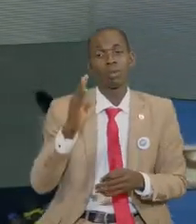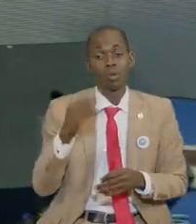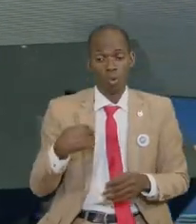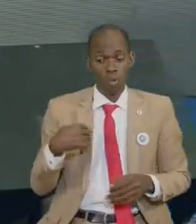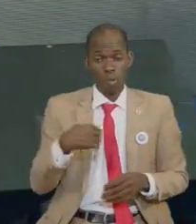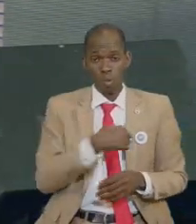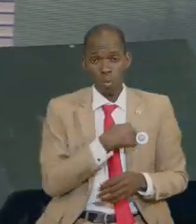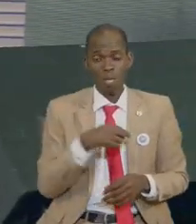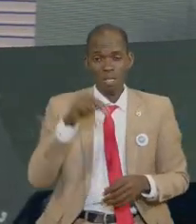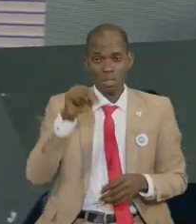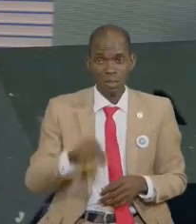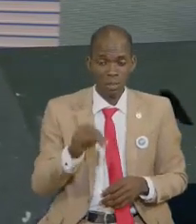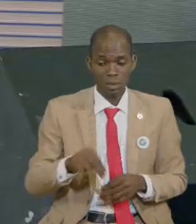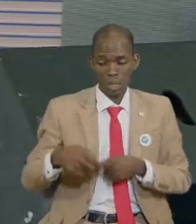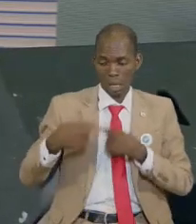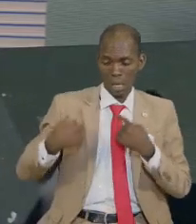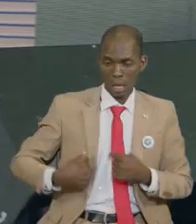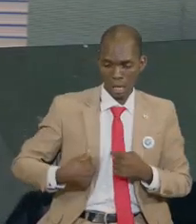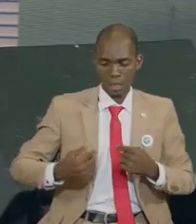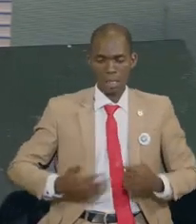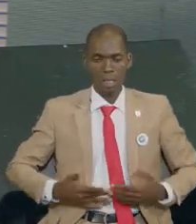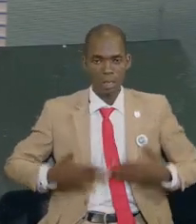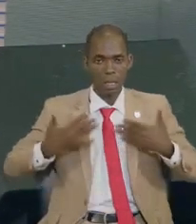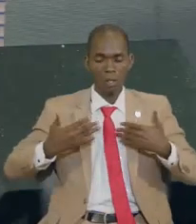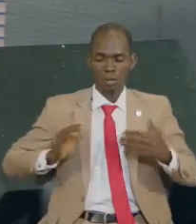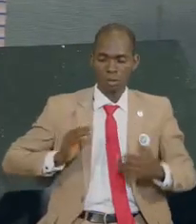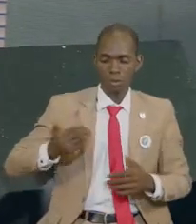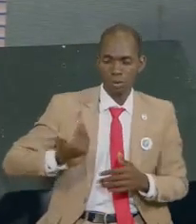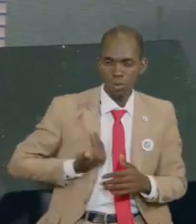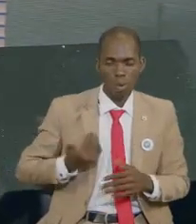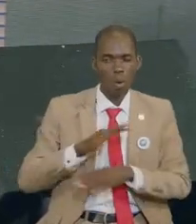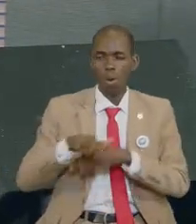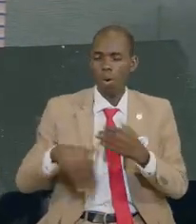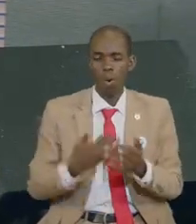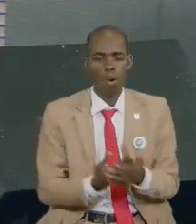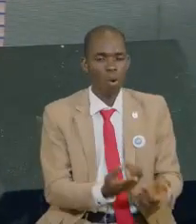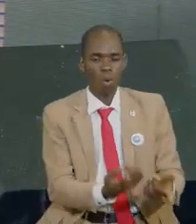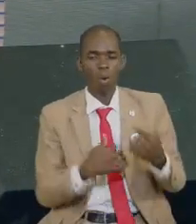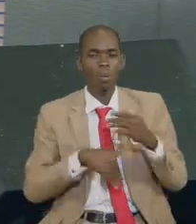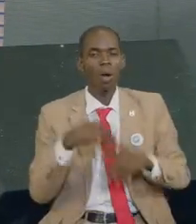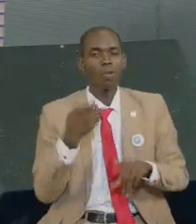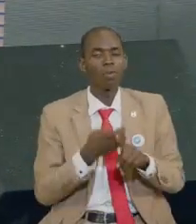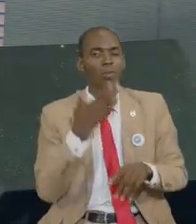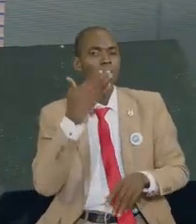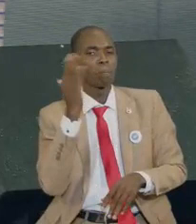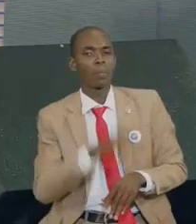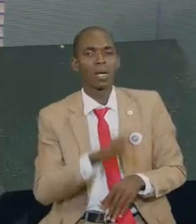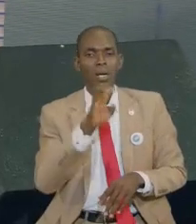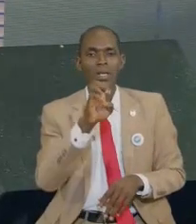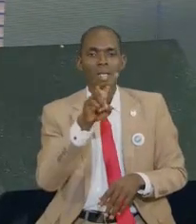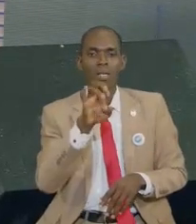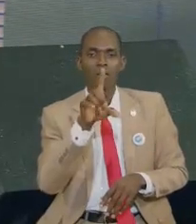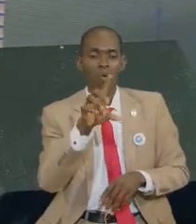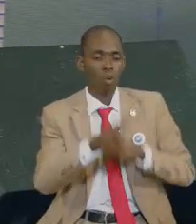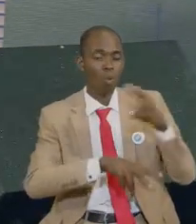our heart coming out, our life coming out, our soul coming out of the evil world before we can have